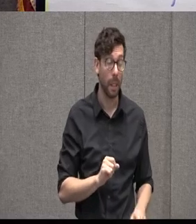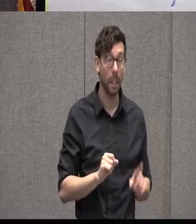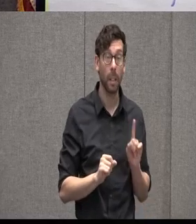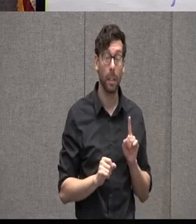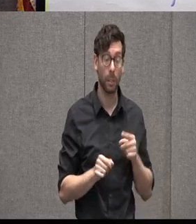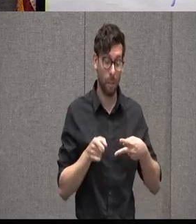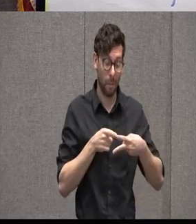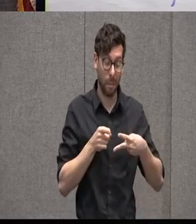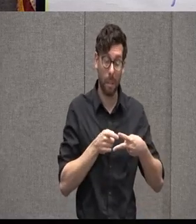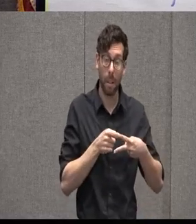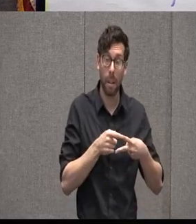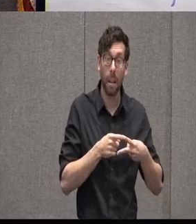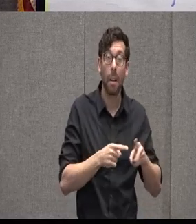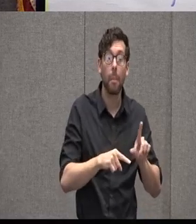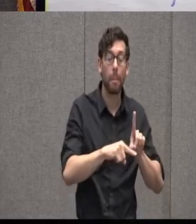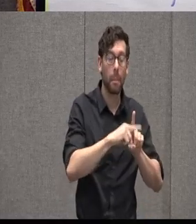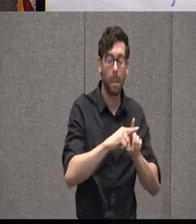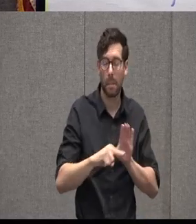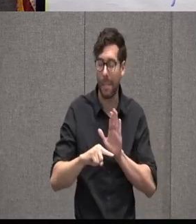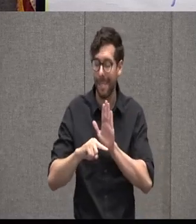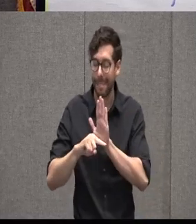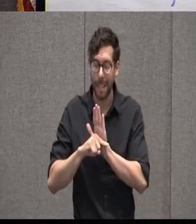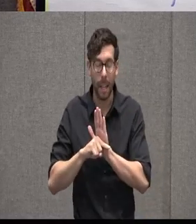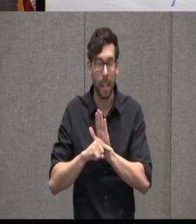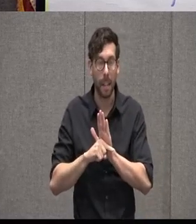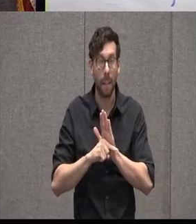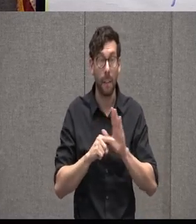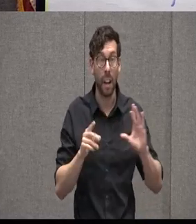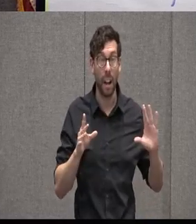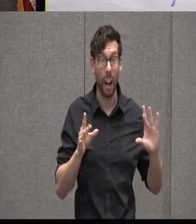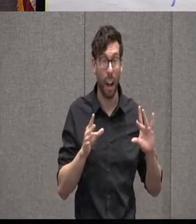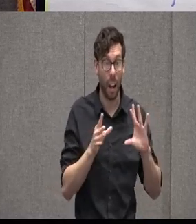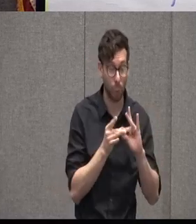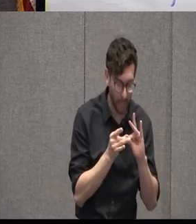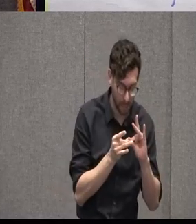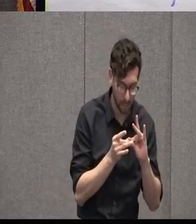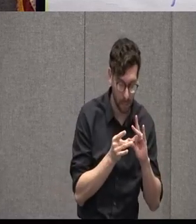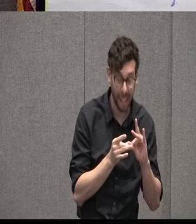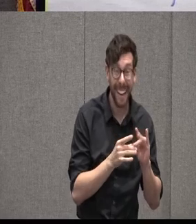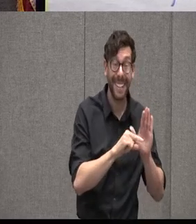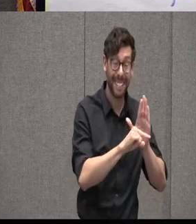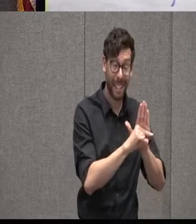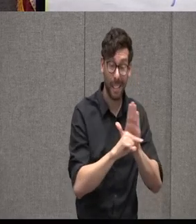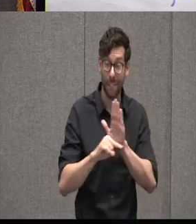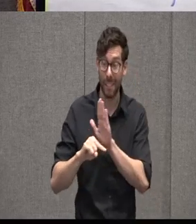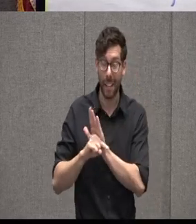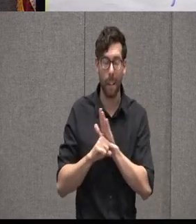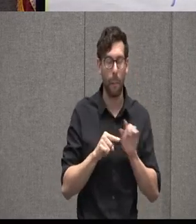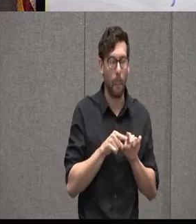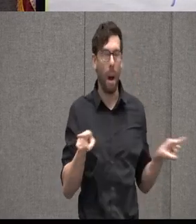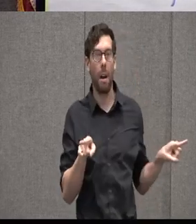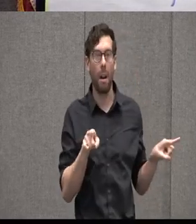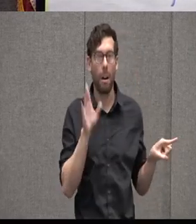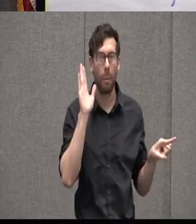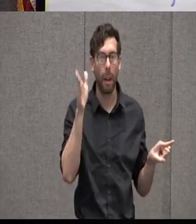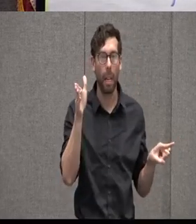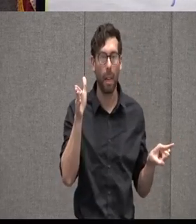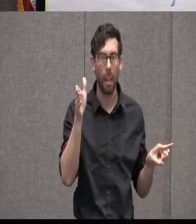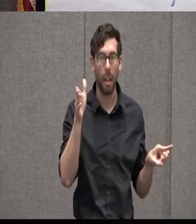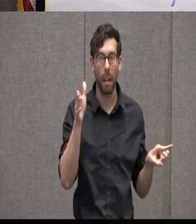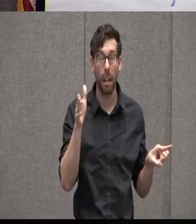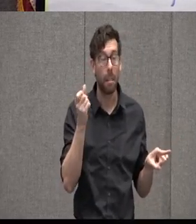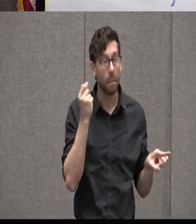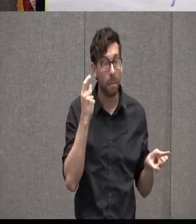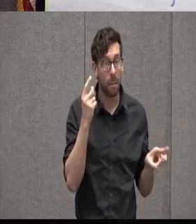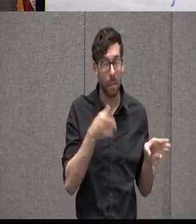and the positive charge attract each other, or two negatives will repel each other. Here we also have opposites,